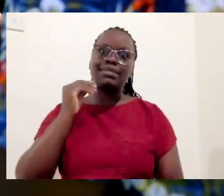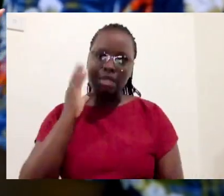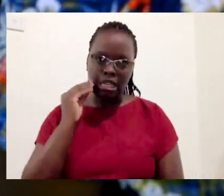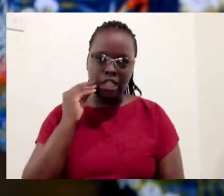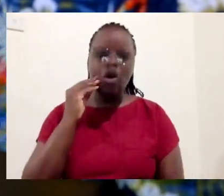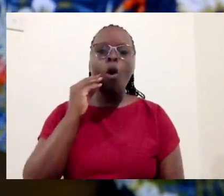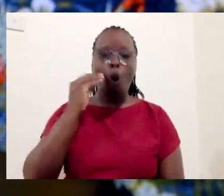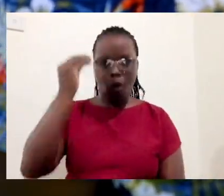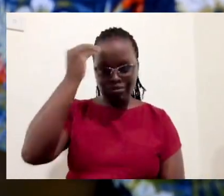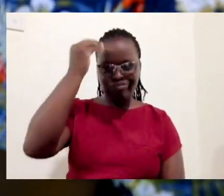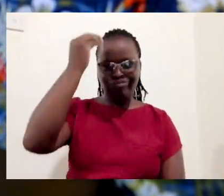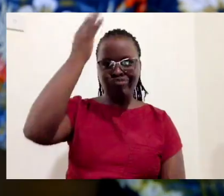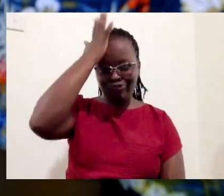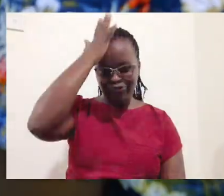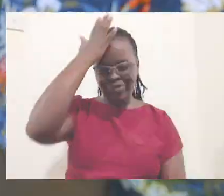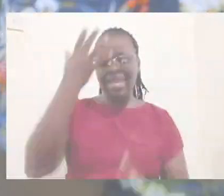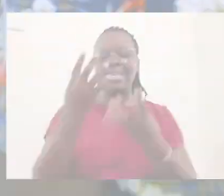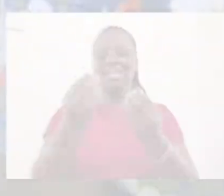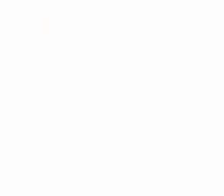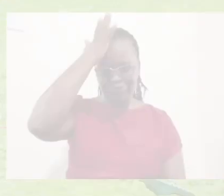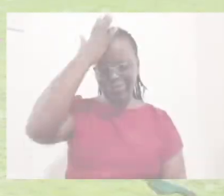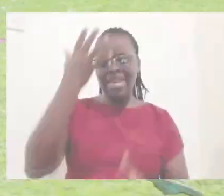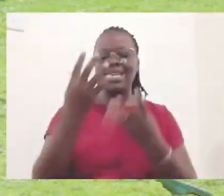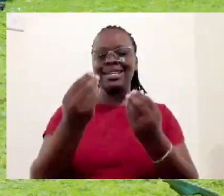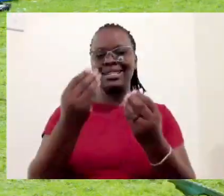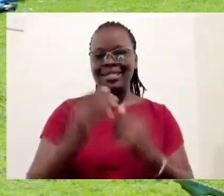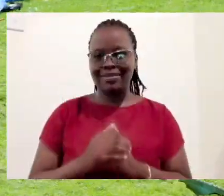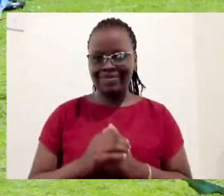get to experience, it is a good way of learning. Yeah.